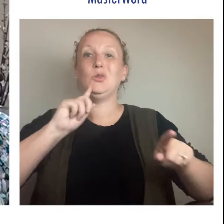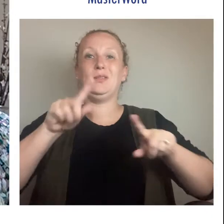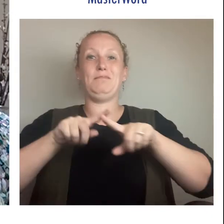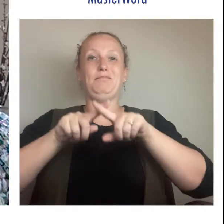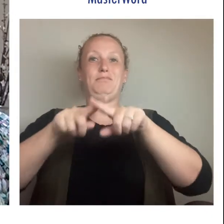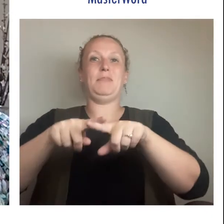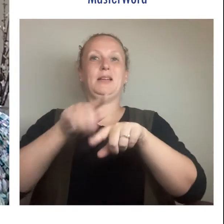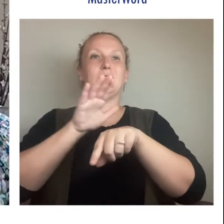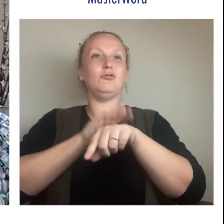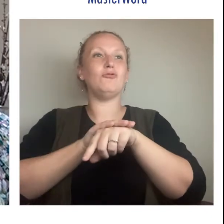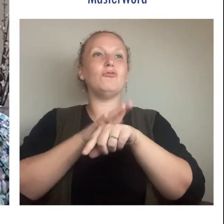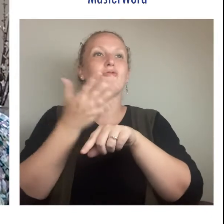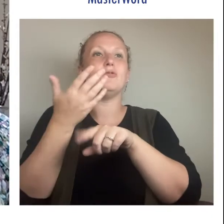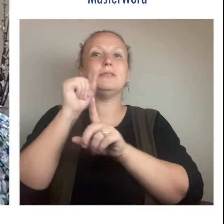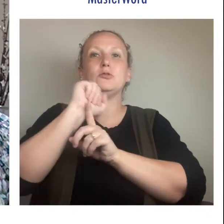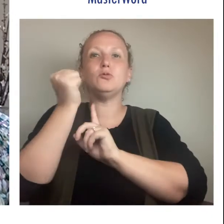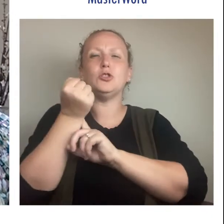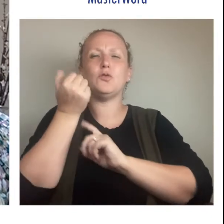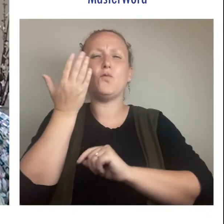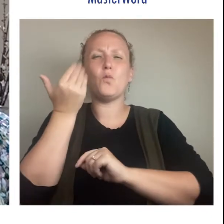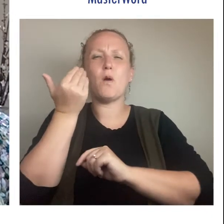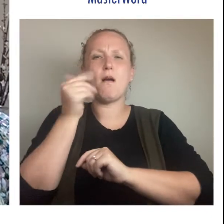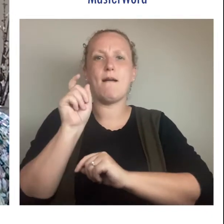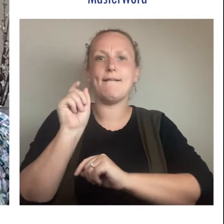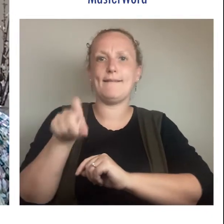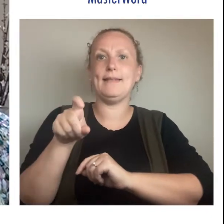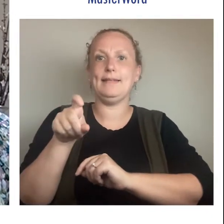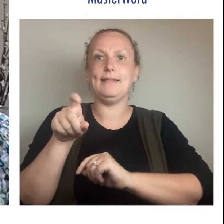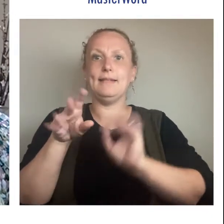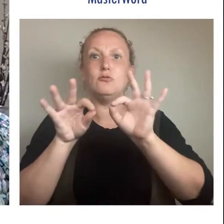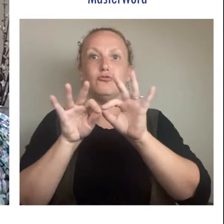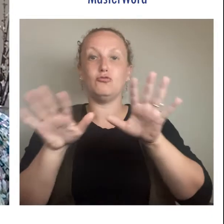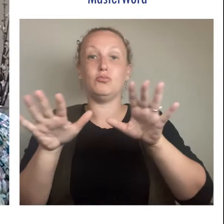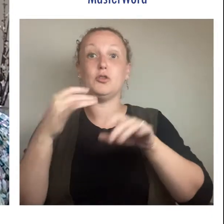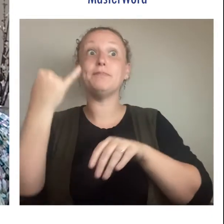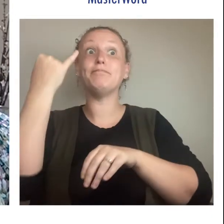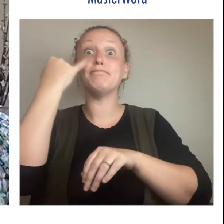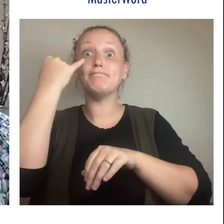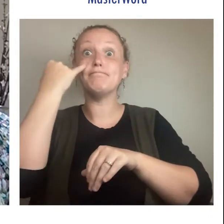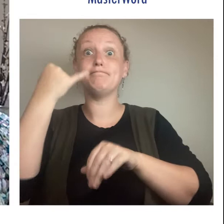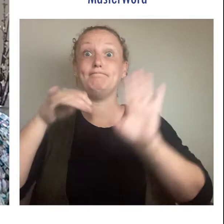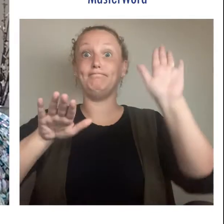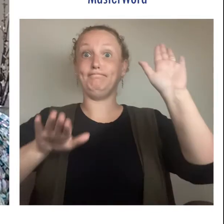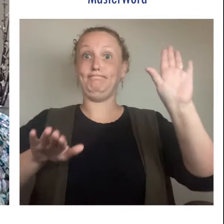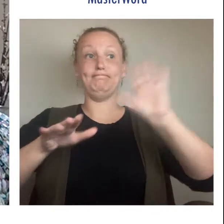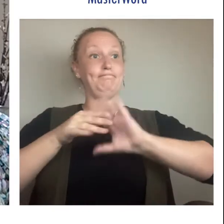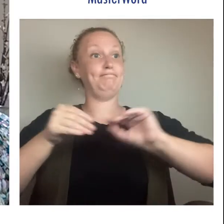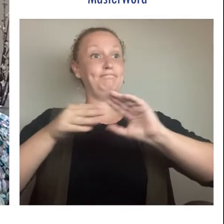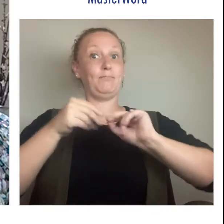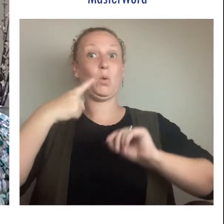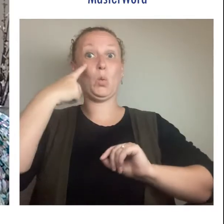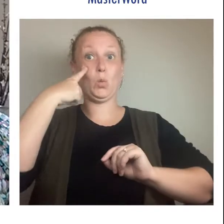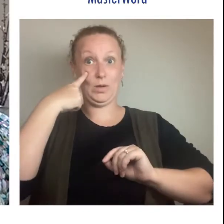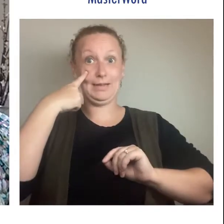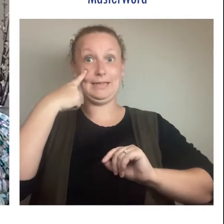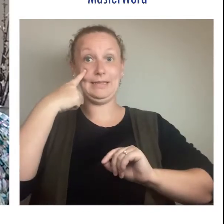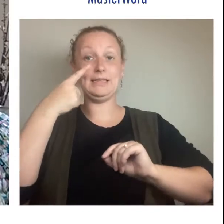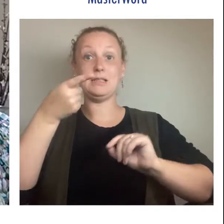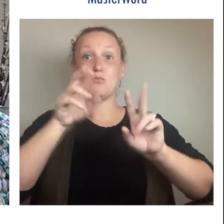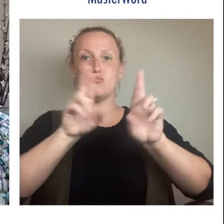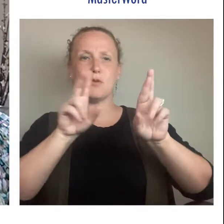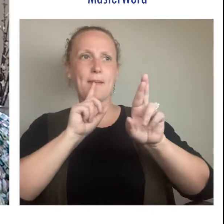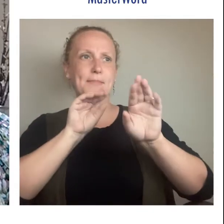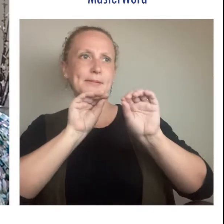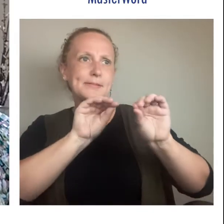circumstances in which you need the interpreter for. So, for example, in a witness prep situation, you may not be looking for precision